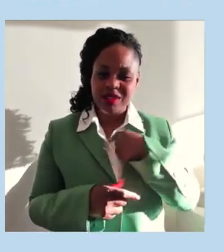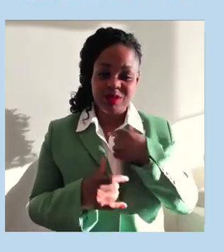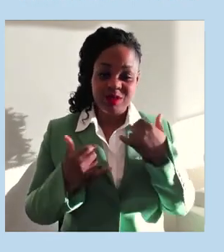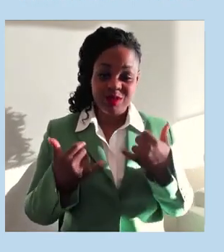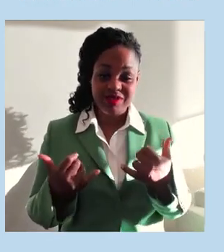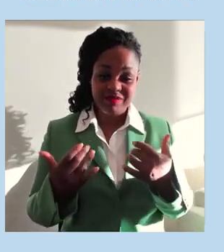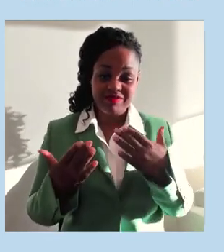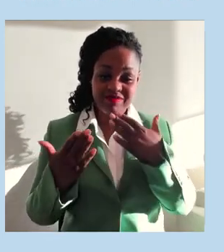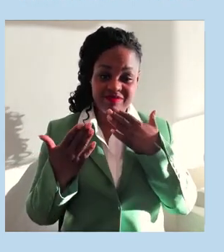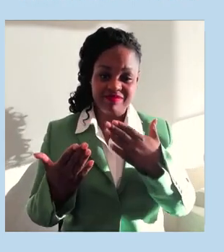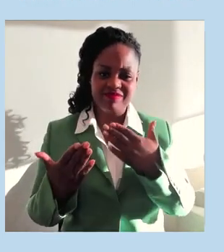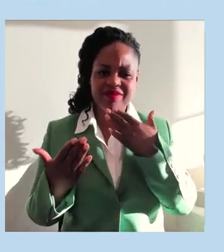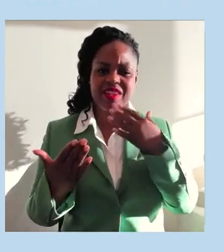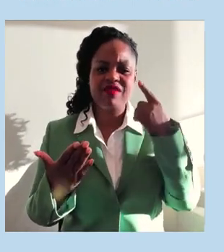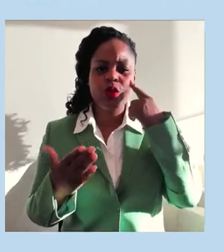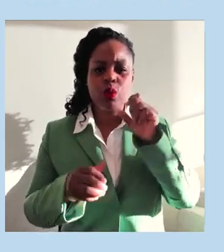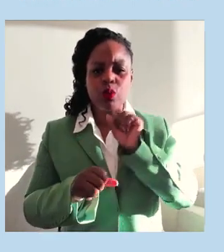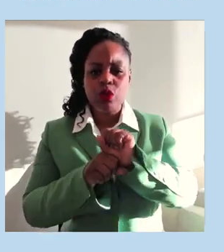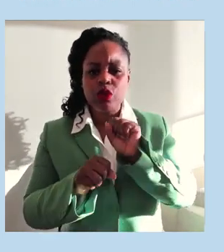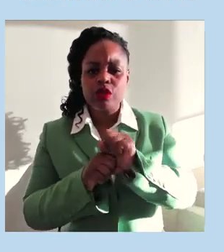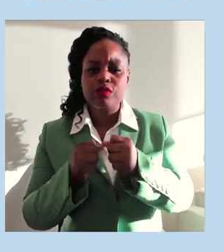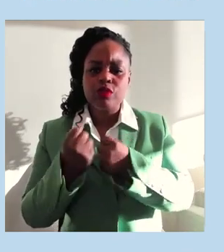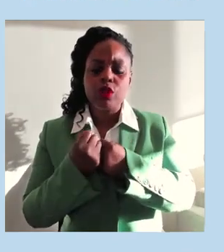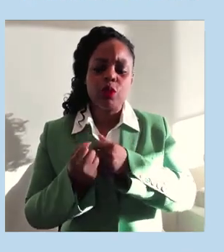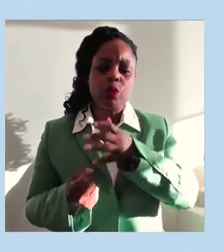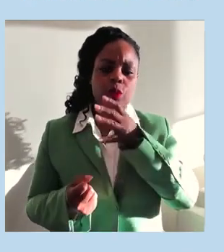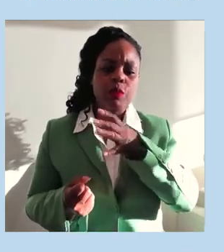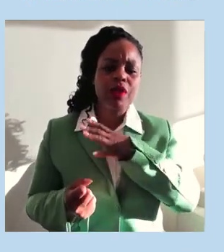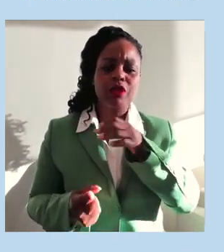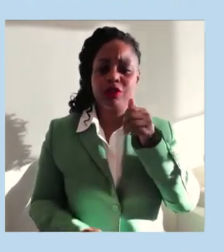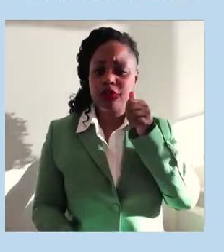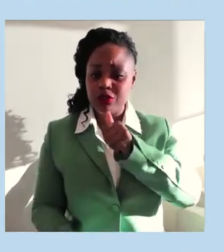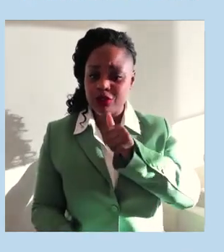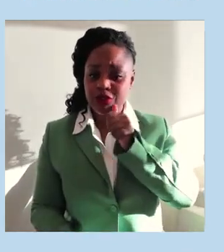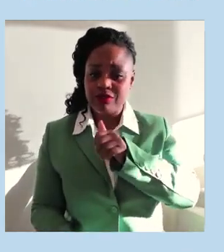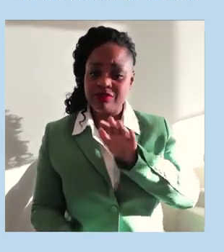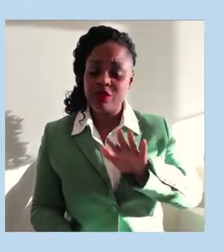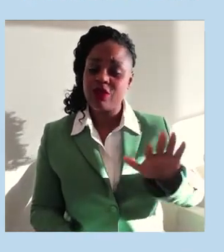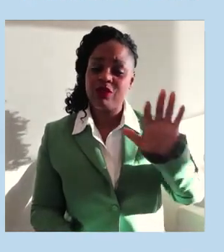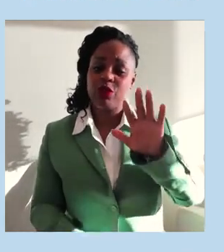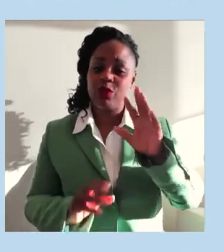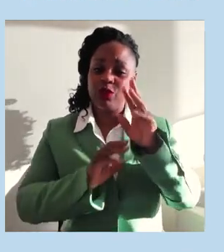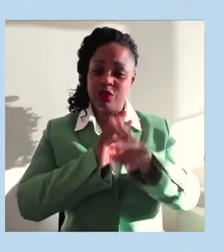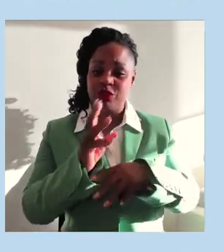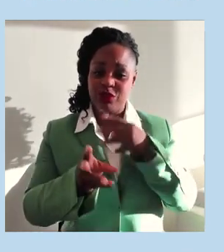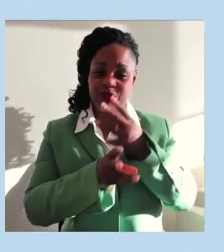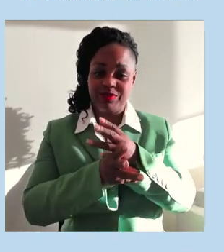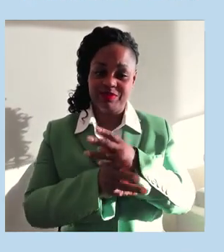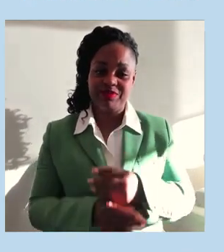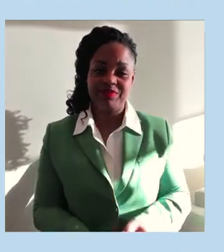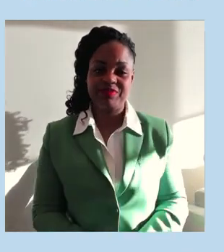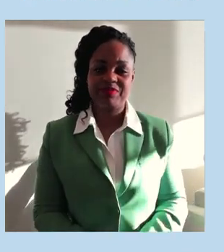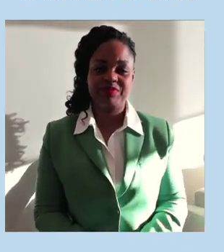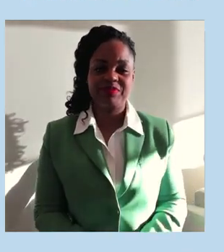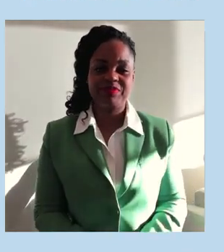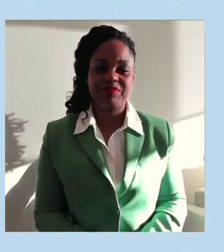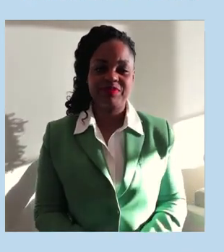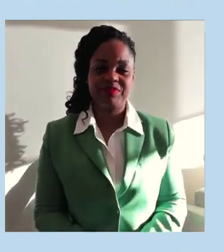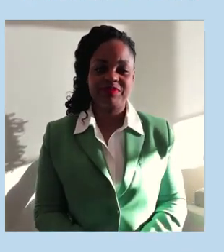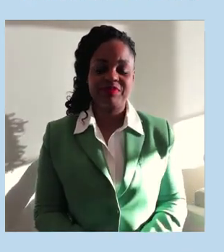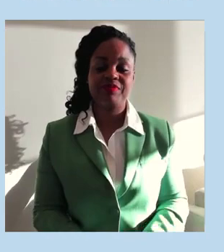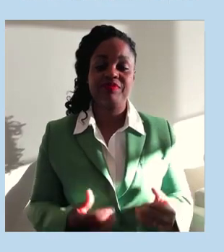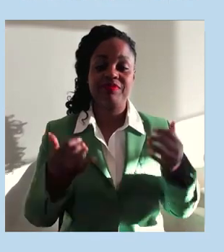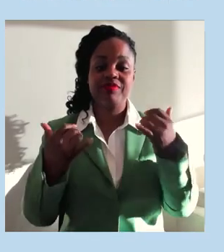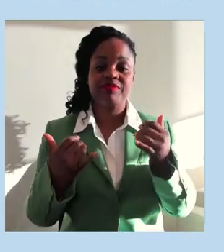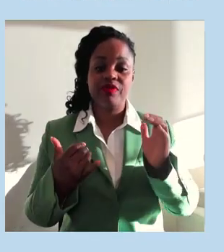of women and girls around the world. Now I'm delighted to turn to our special guests, six young women who